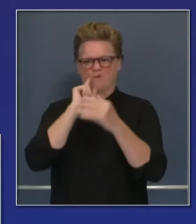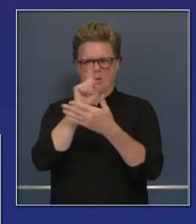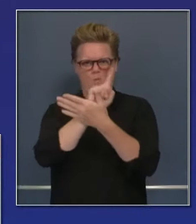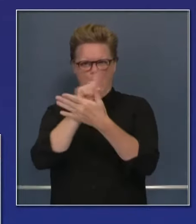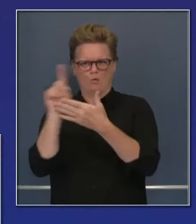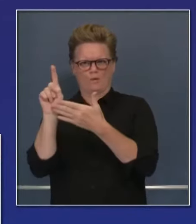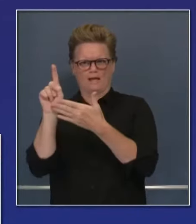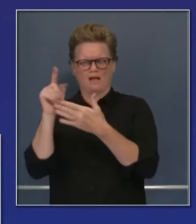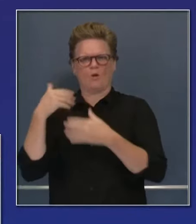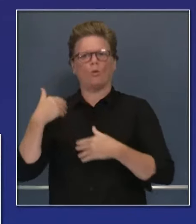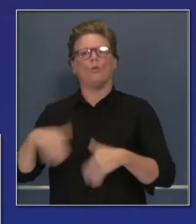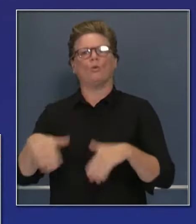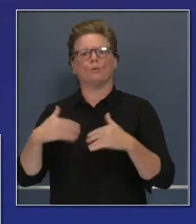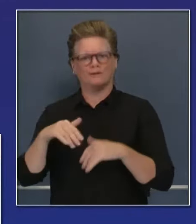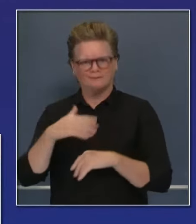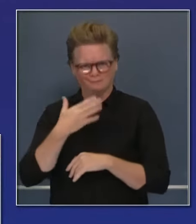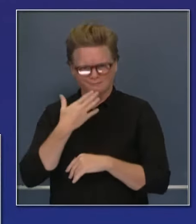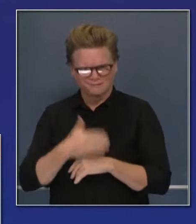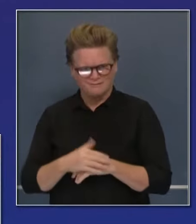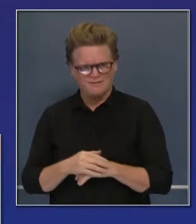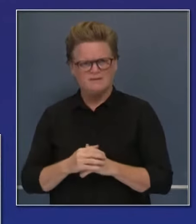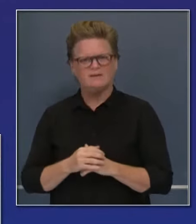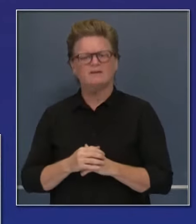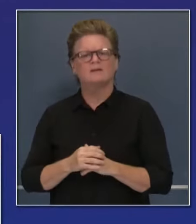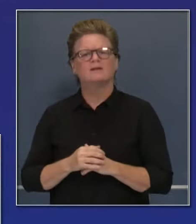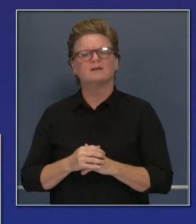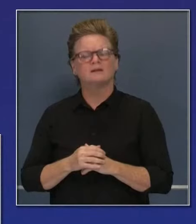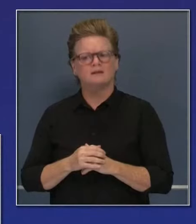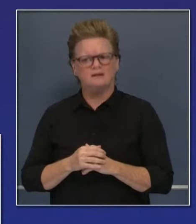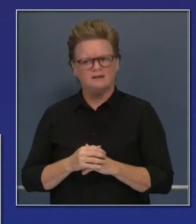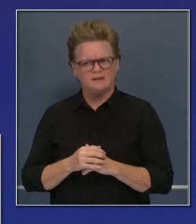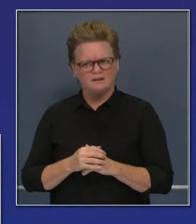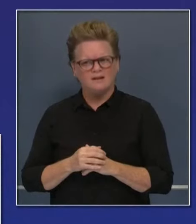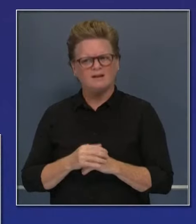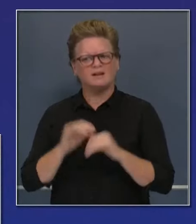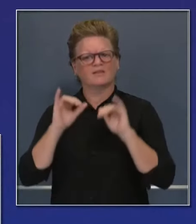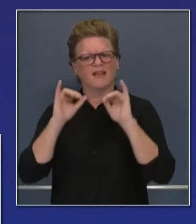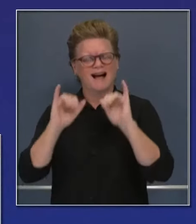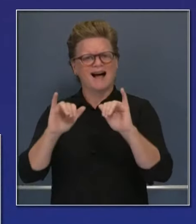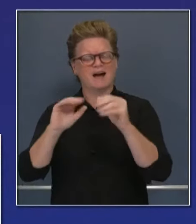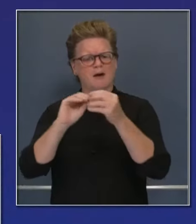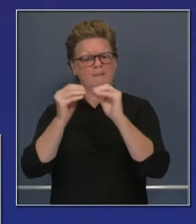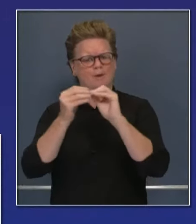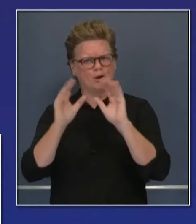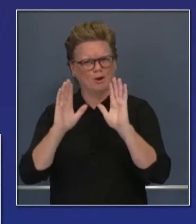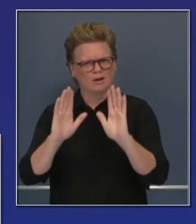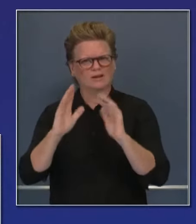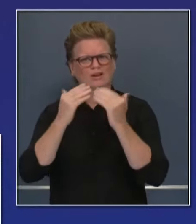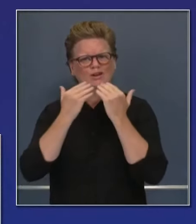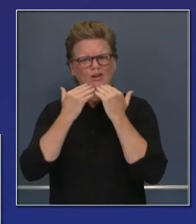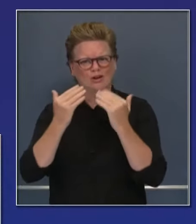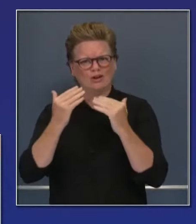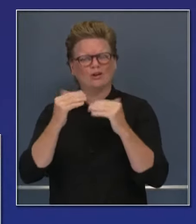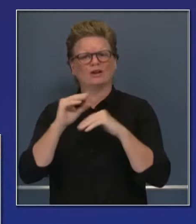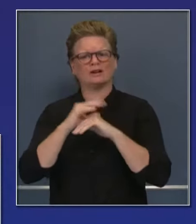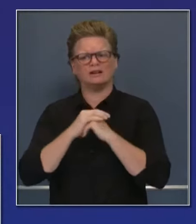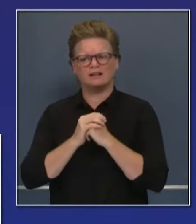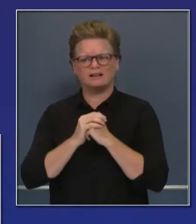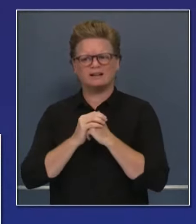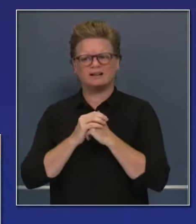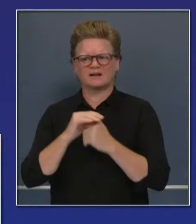positivity rate in the state of California, 14-day positivity rate of 4.3%. Again, these